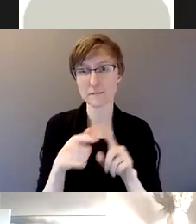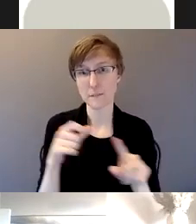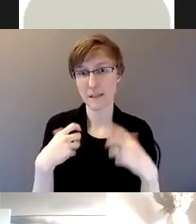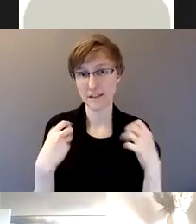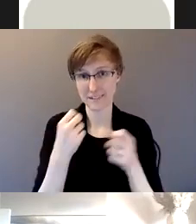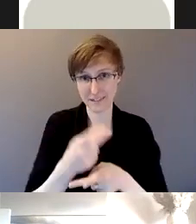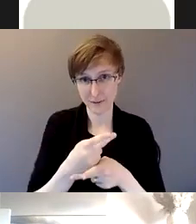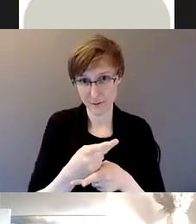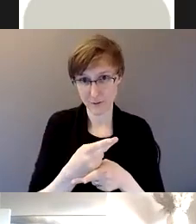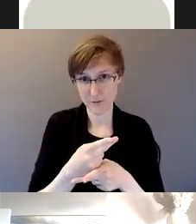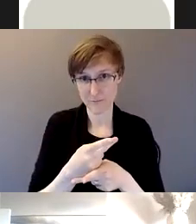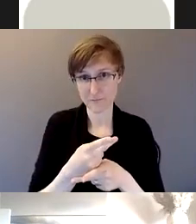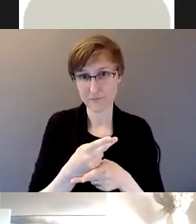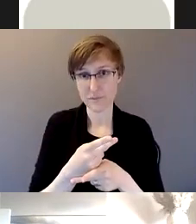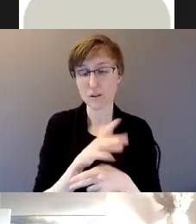the LINS,